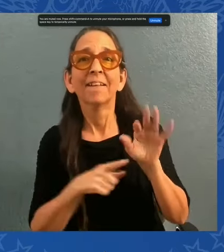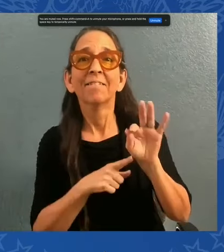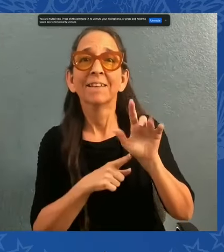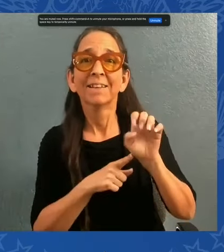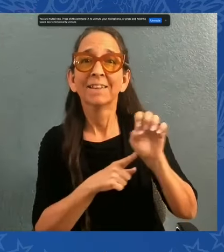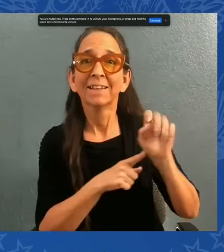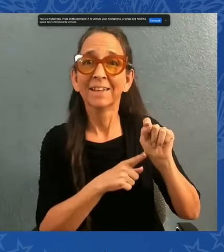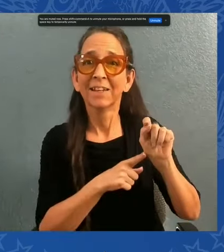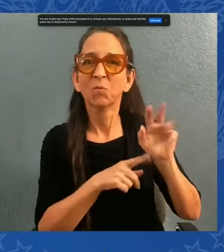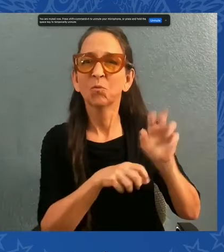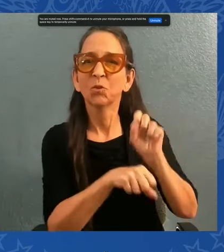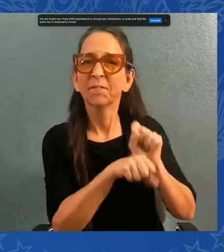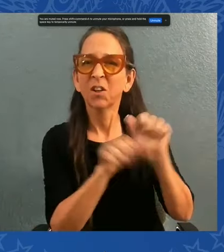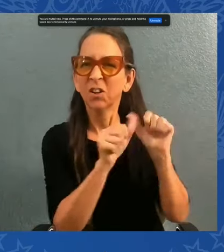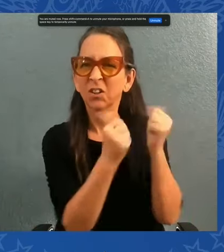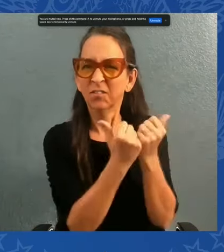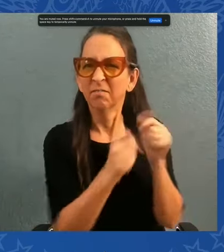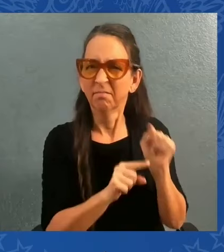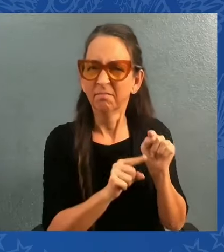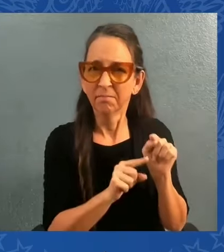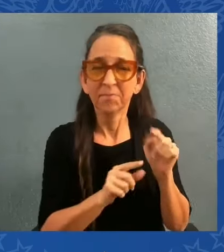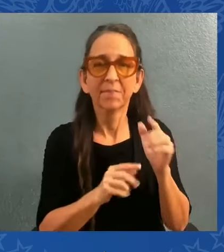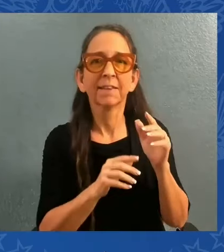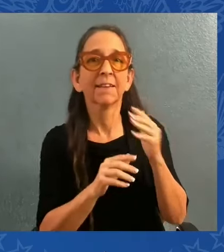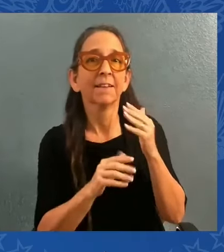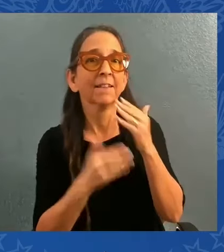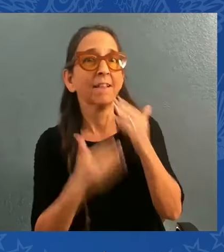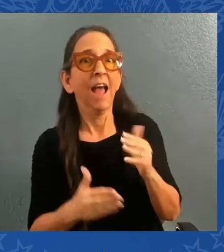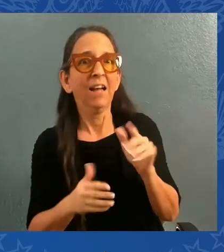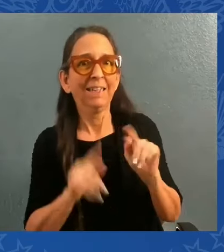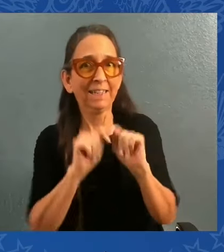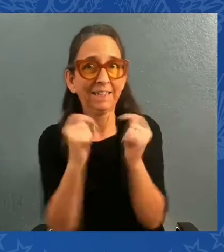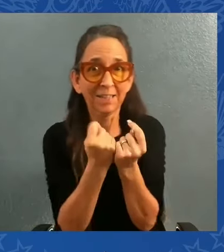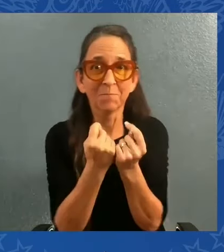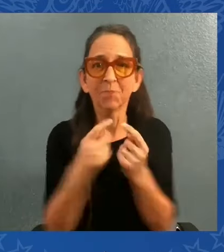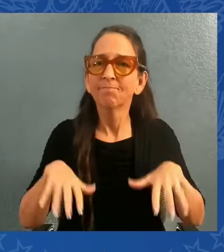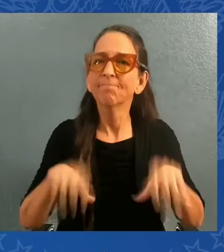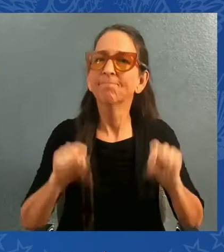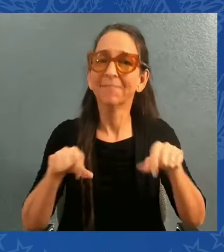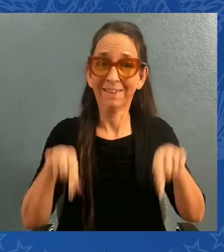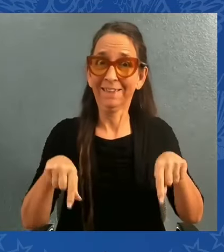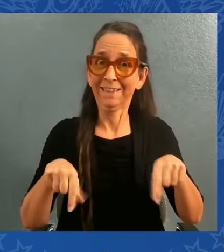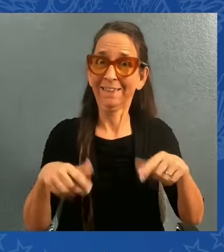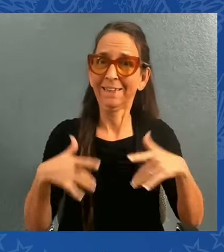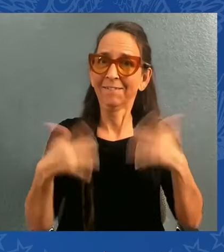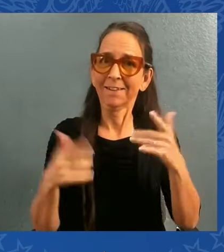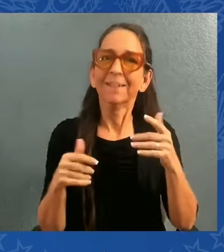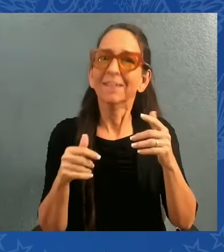your team for partnering with VA and hosting today's ceremony. Mr. President, Dr.